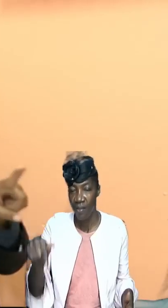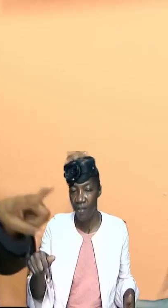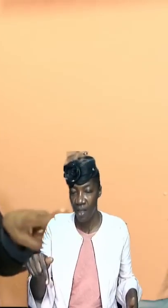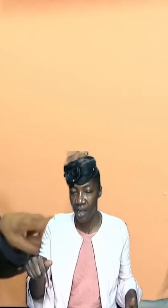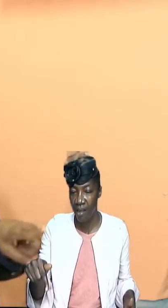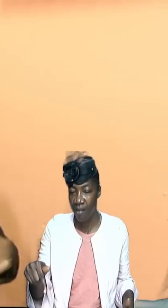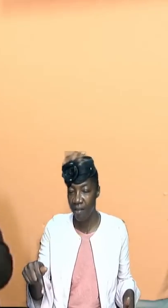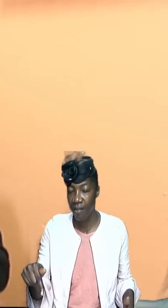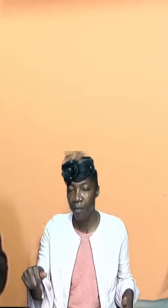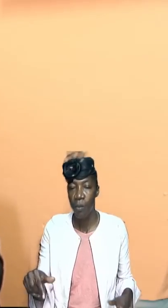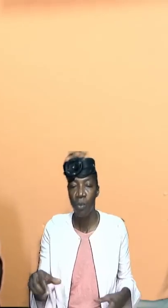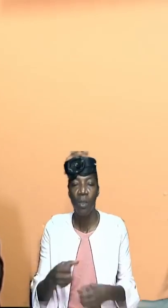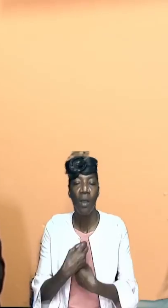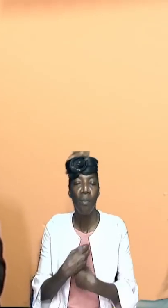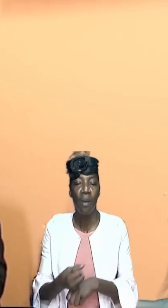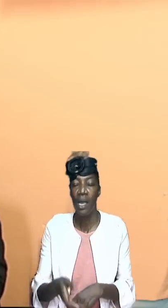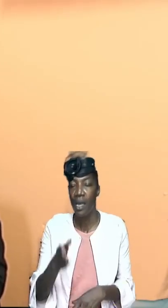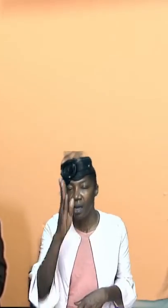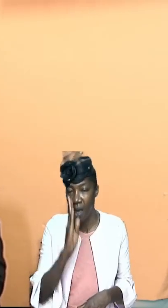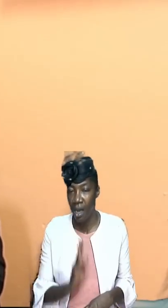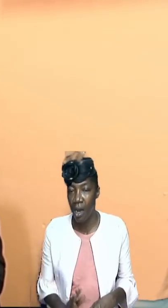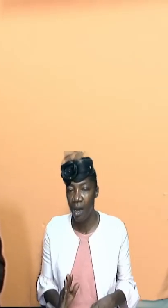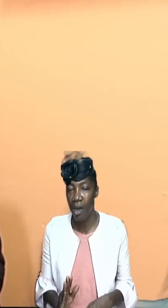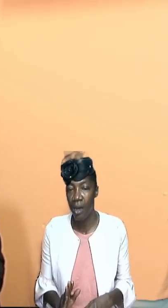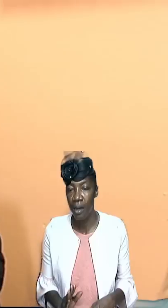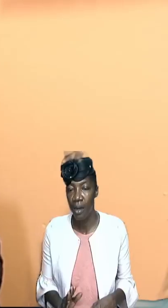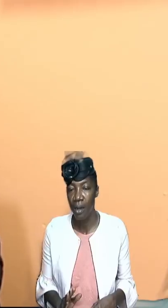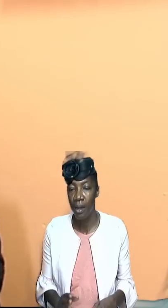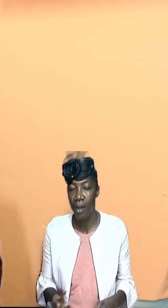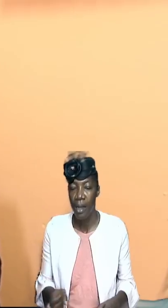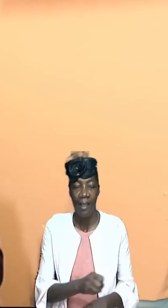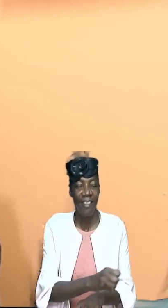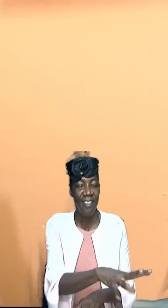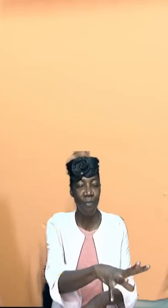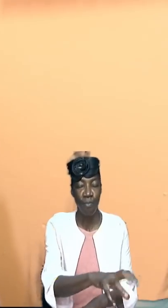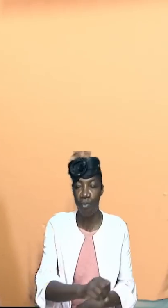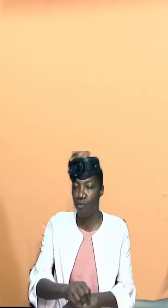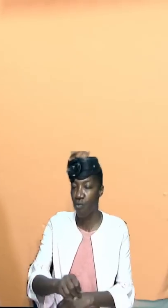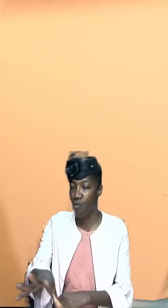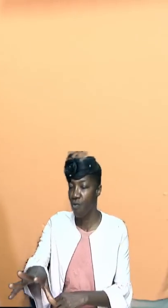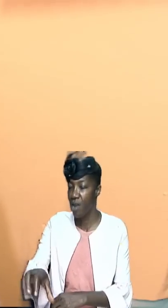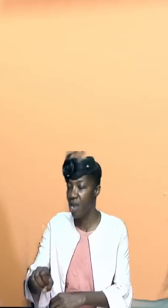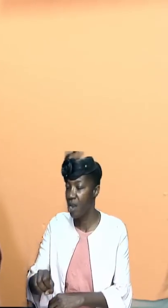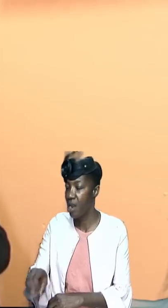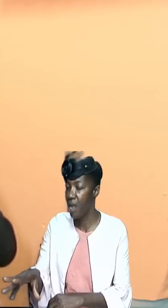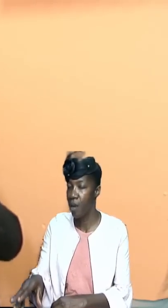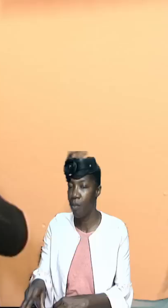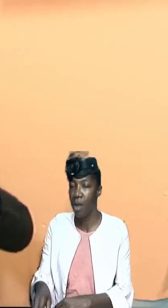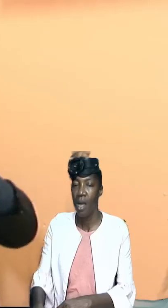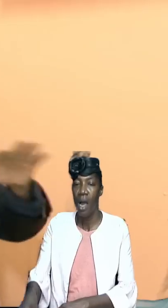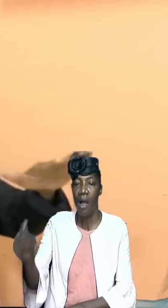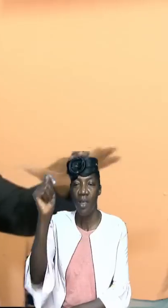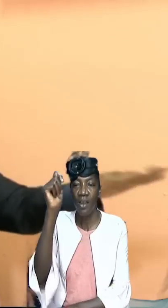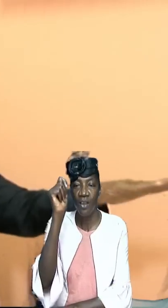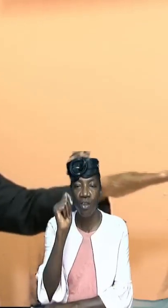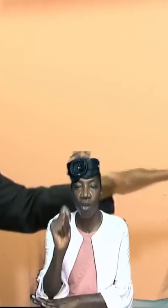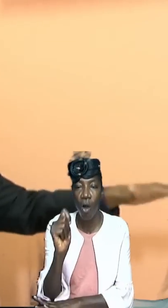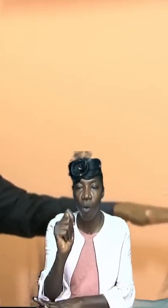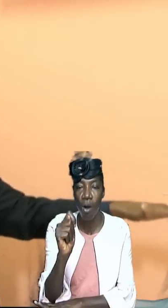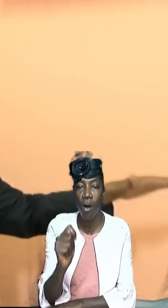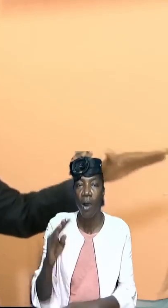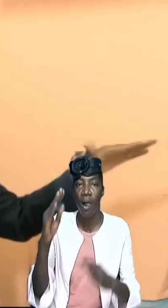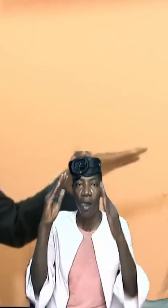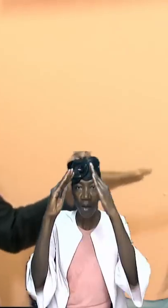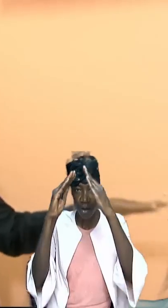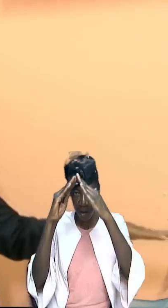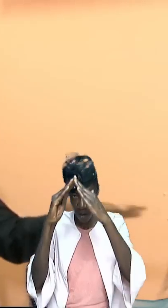divinely orchestrated when God dispersed them at the Tower of Babel and scattered them